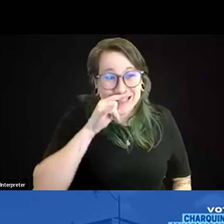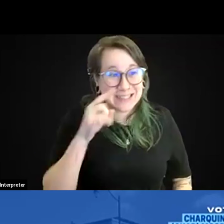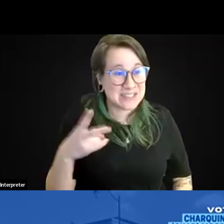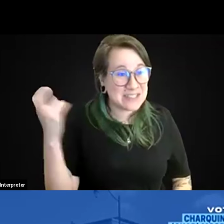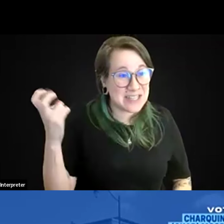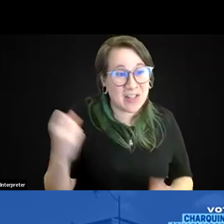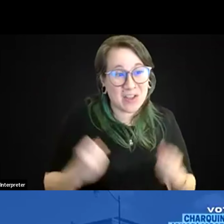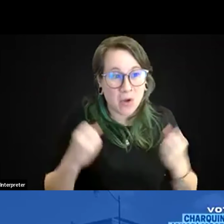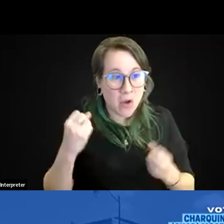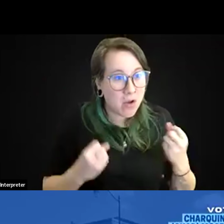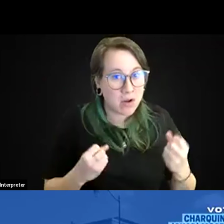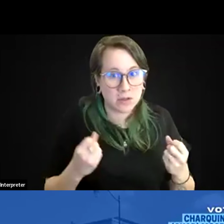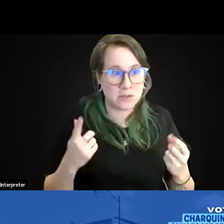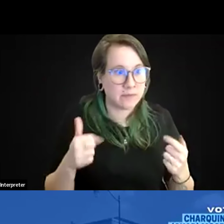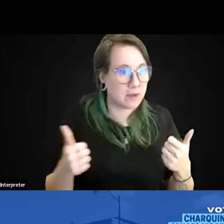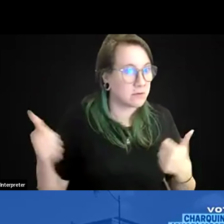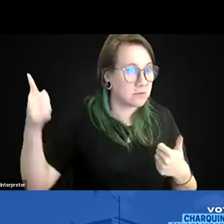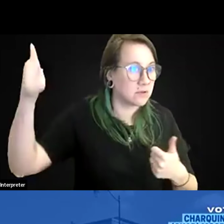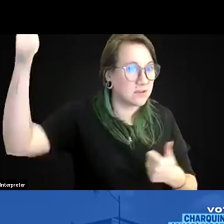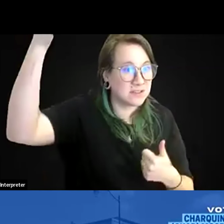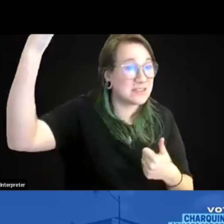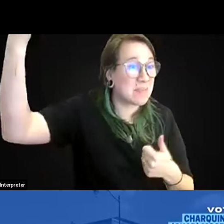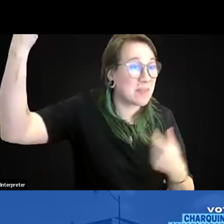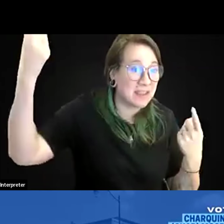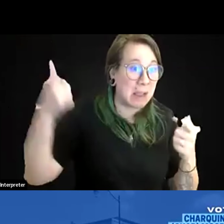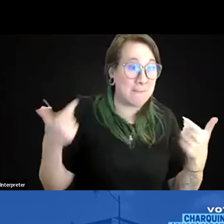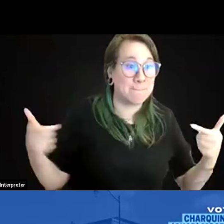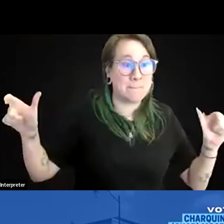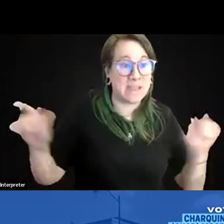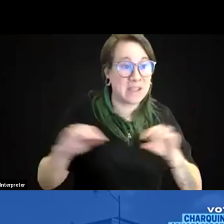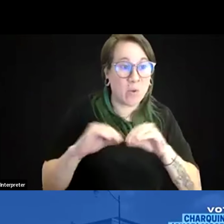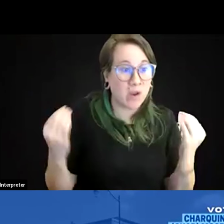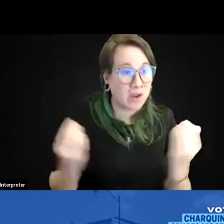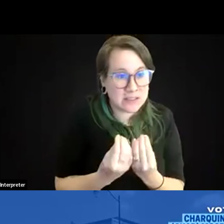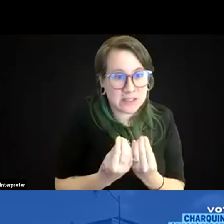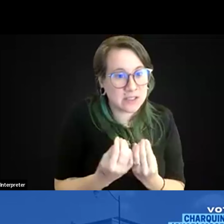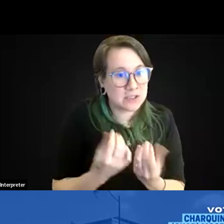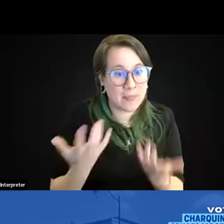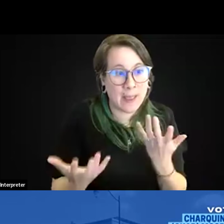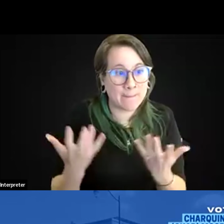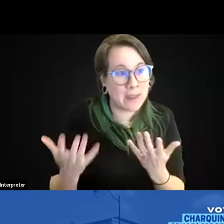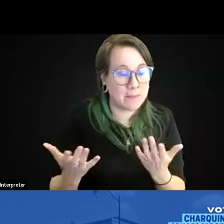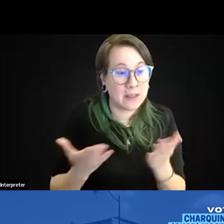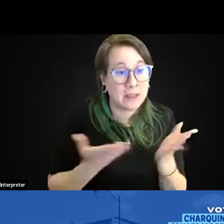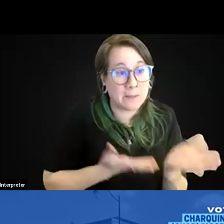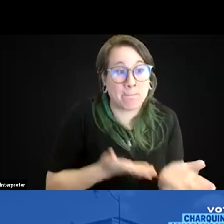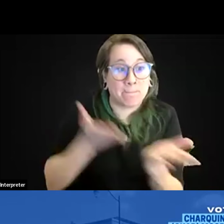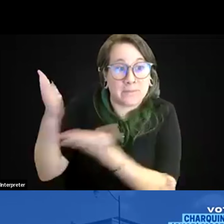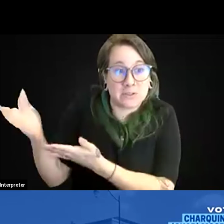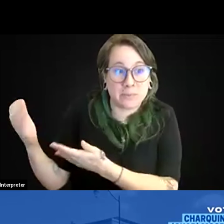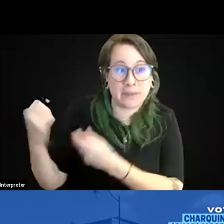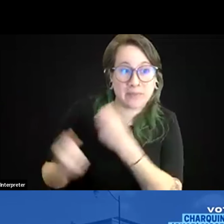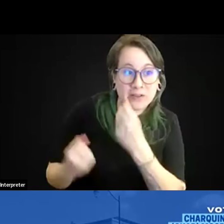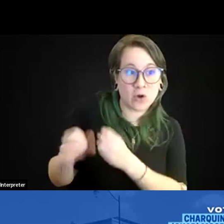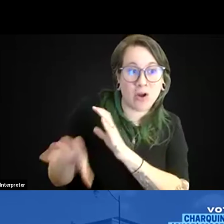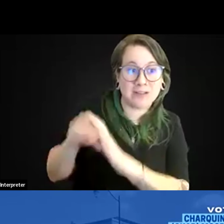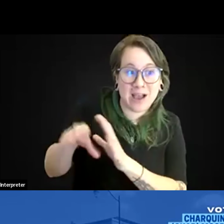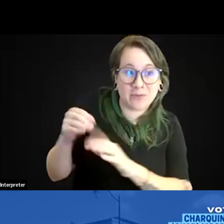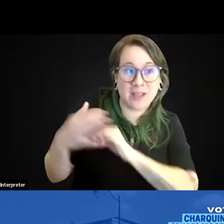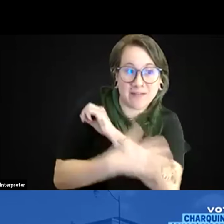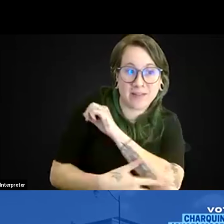motor vehicles. We believe that this is a bigger organization that might be shipping these vehicles outside of the